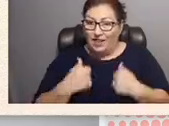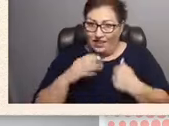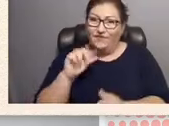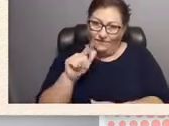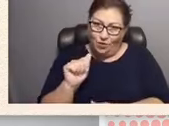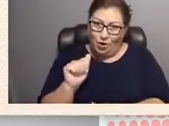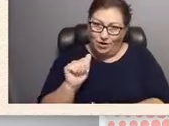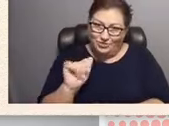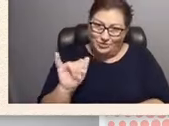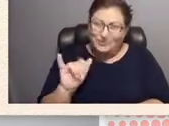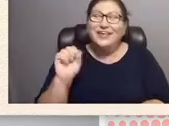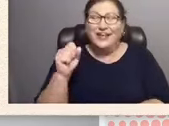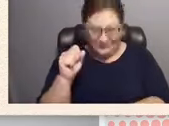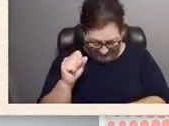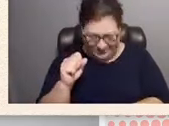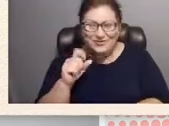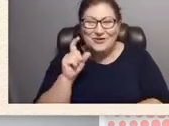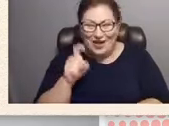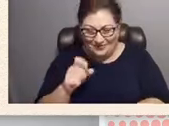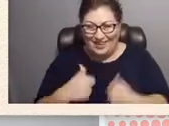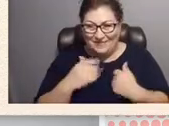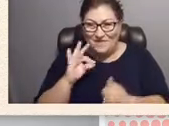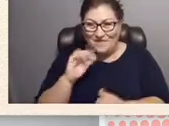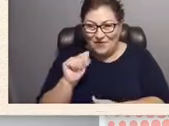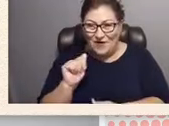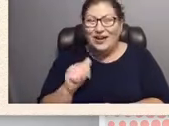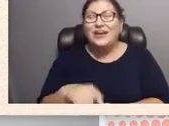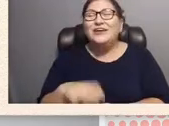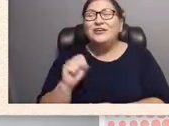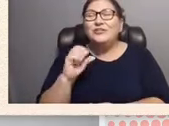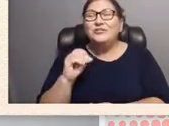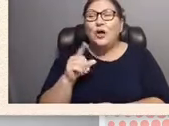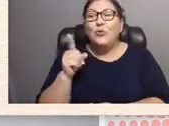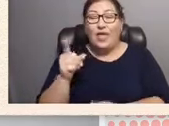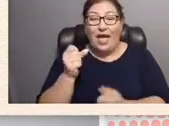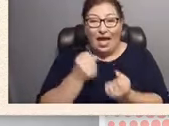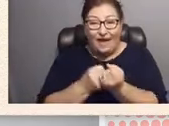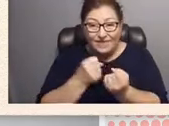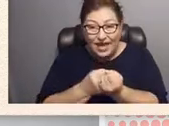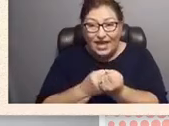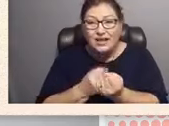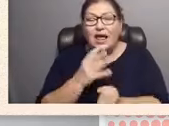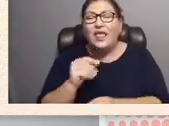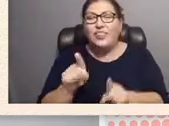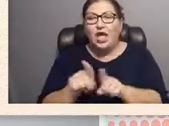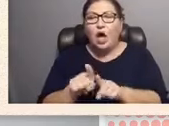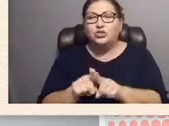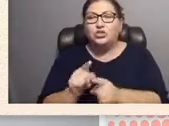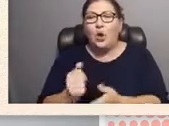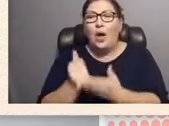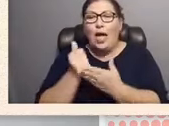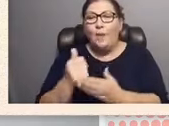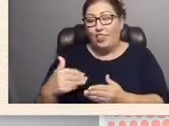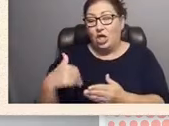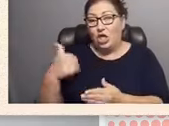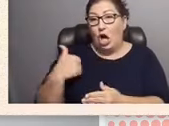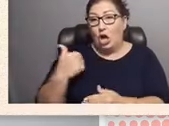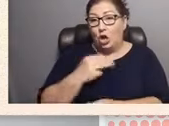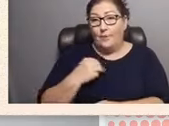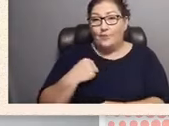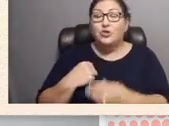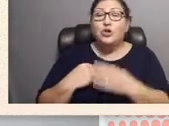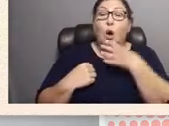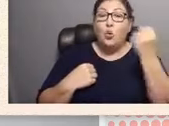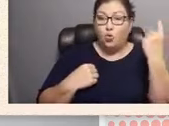have to live in Florida. And so they advocate, and they also help the younger members, the older members help the younger members